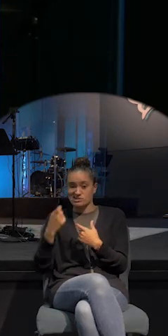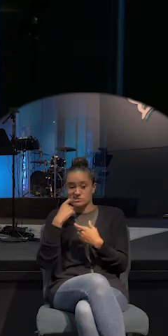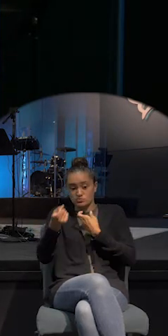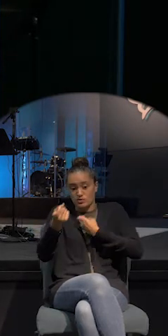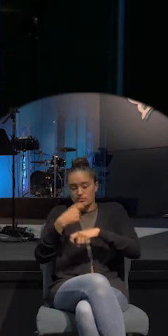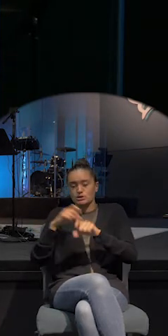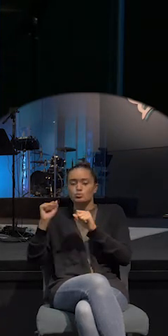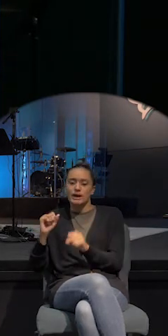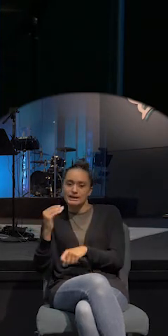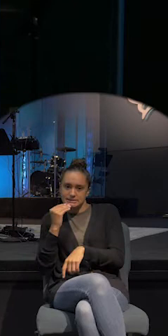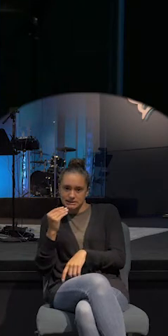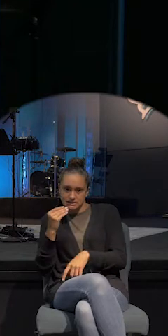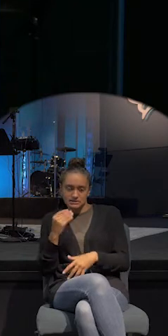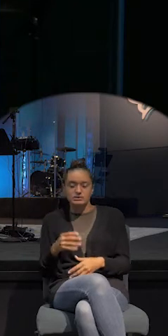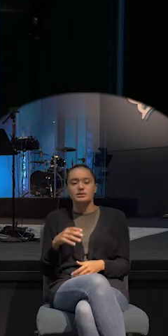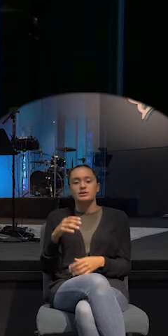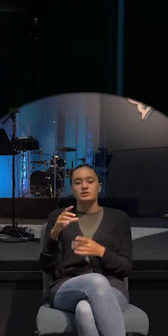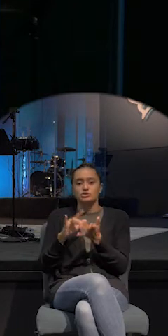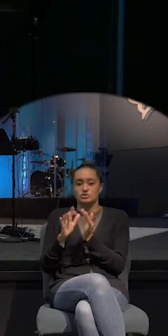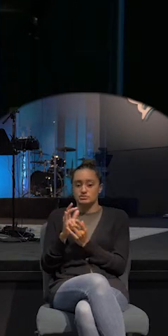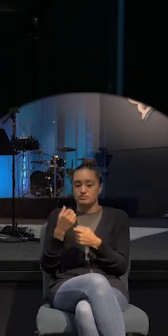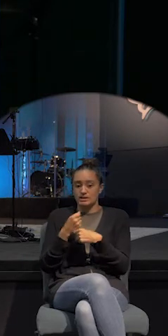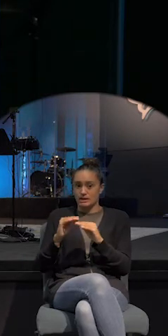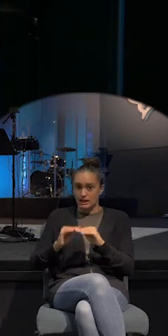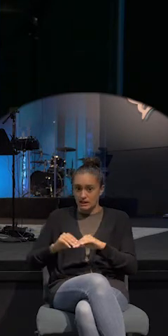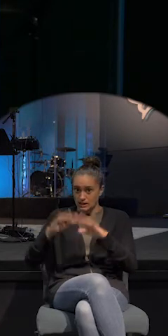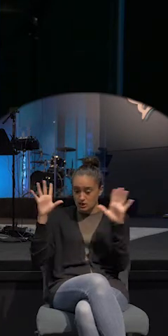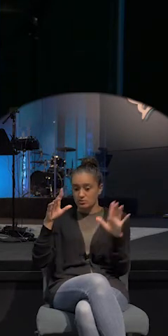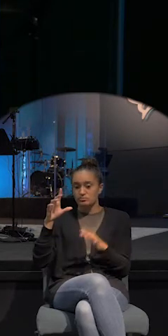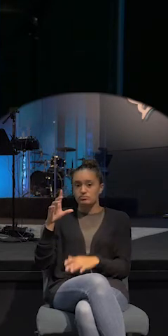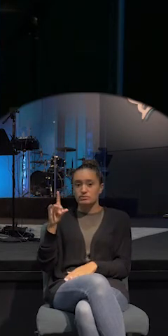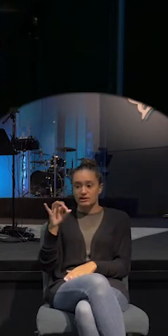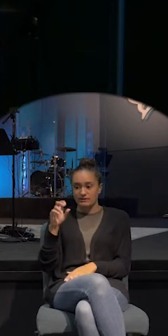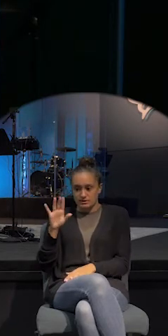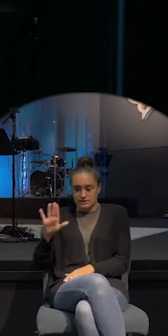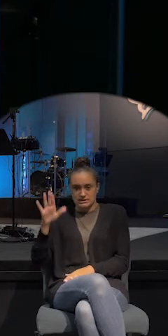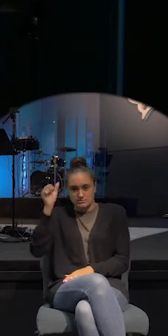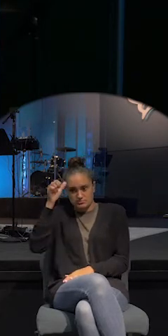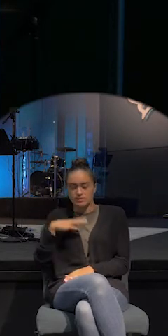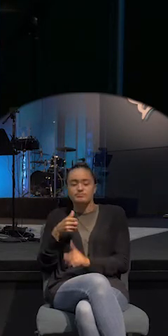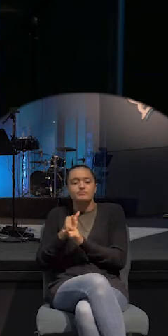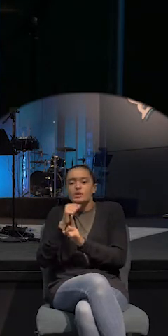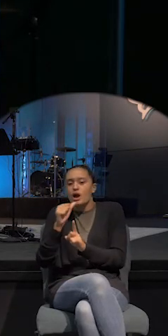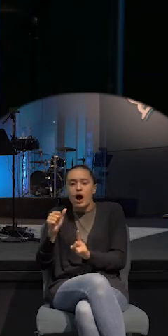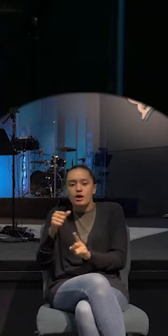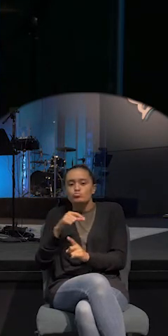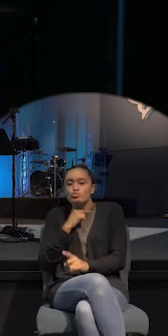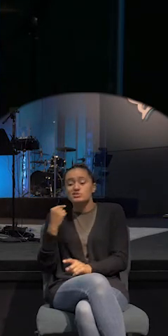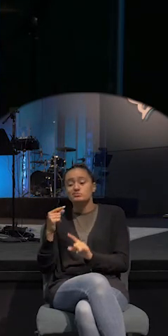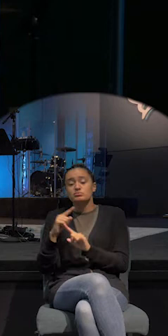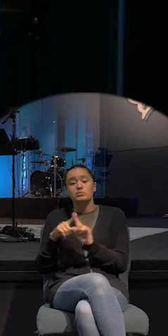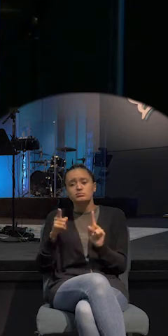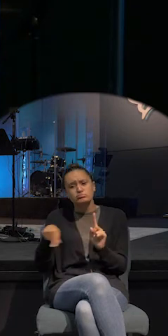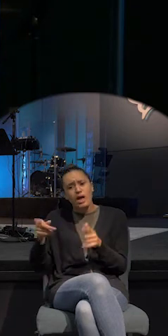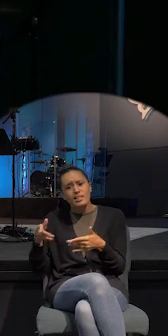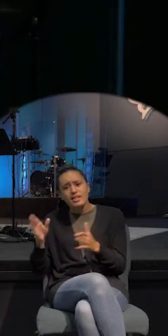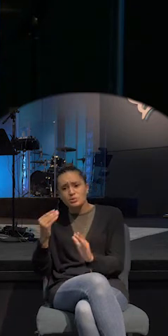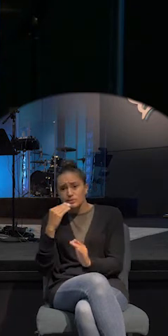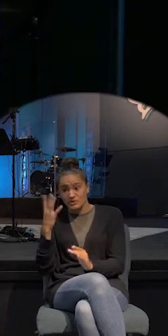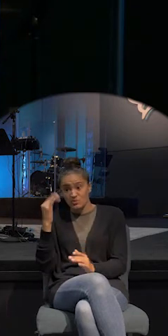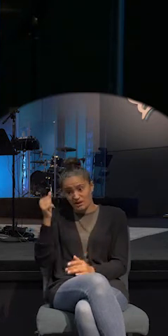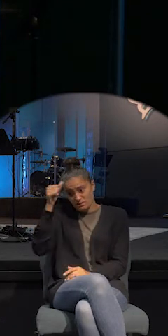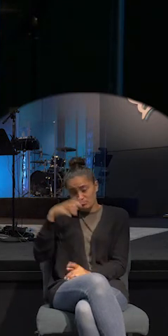made it clear, David and his men were not priests, but were allowed to eat the bread. And this is because the men were in need,